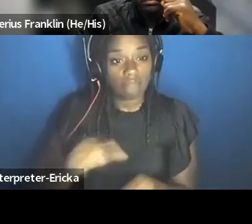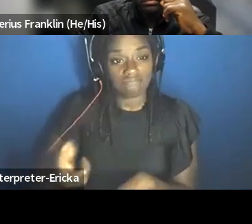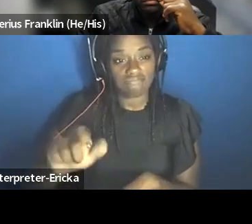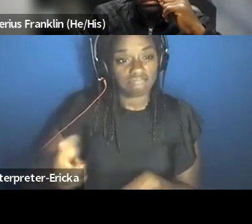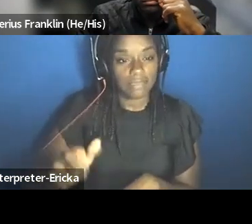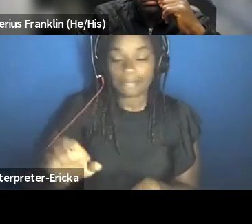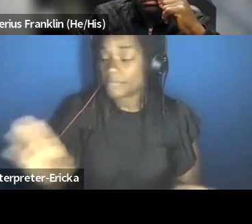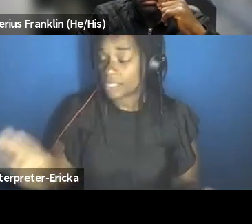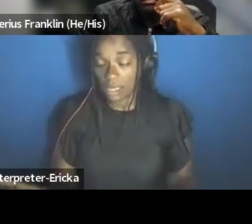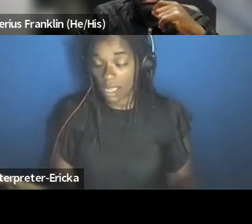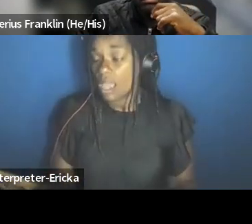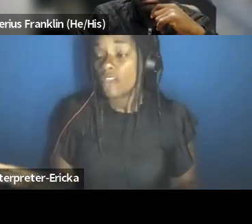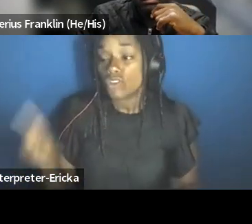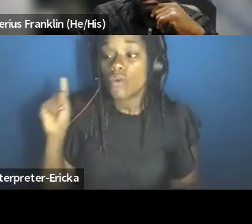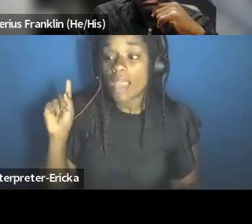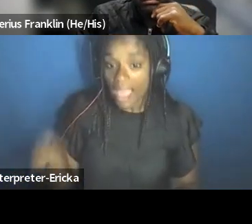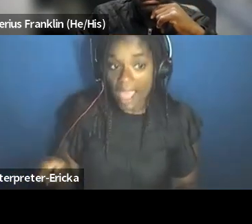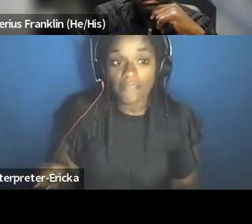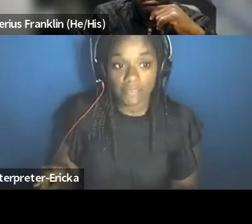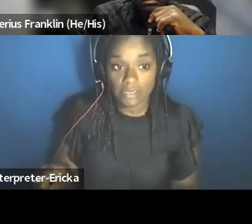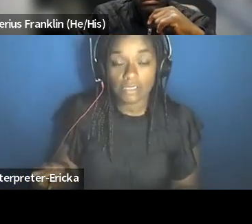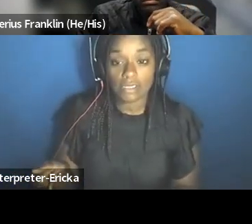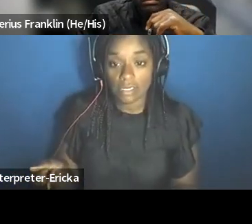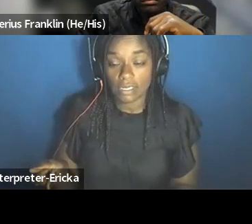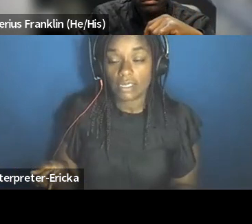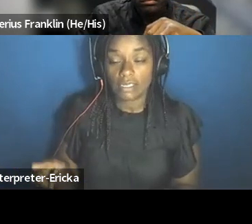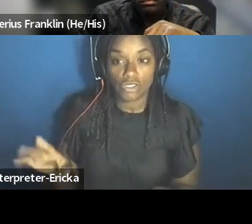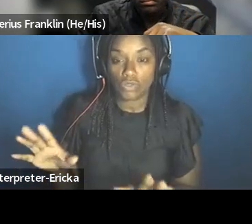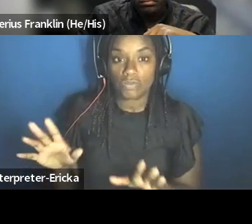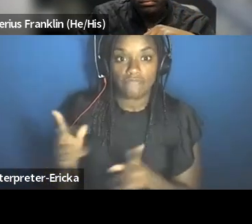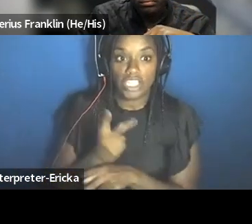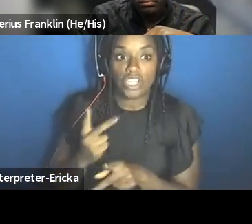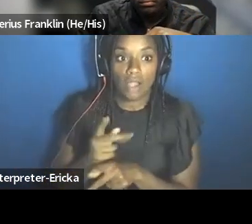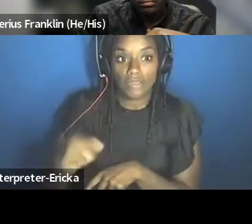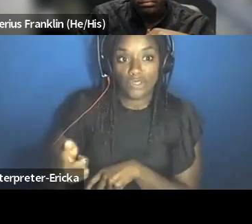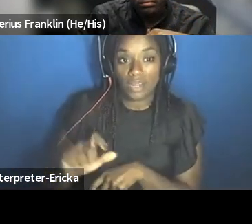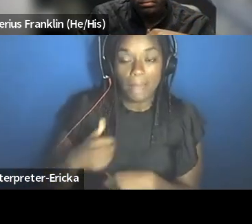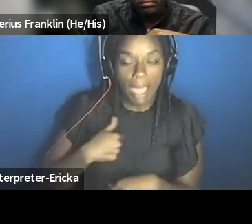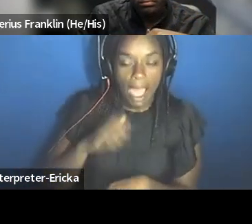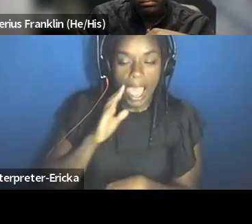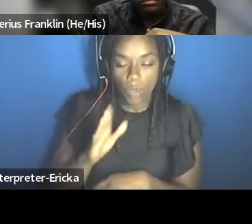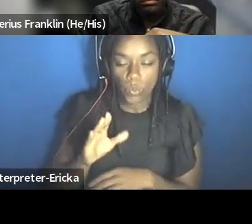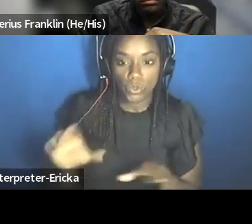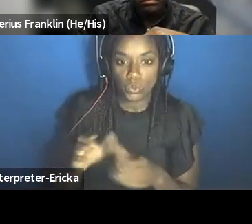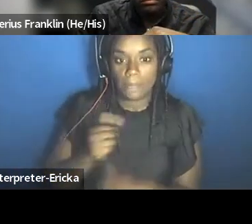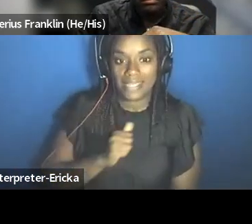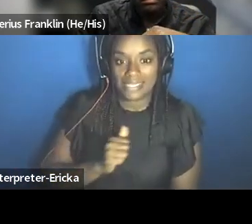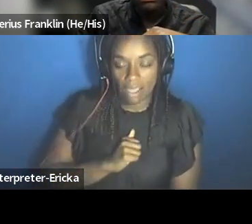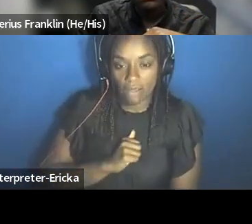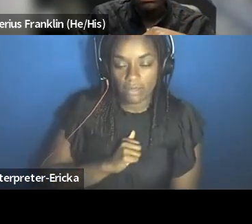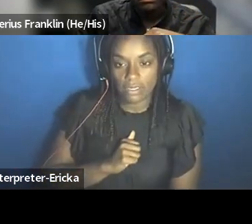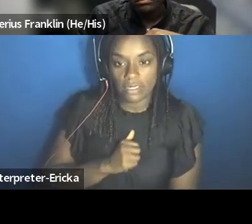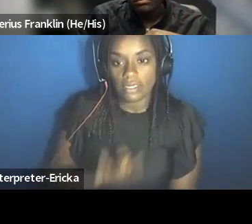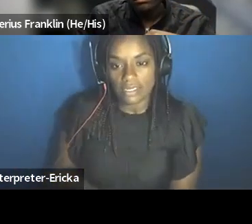opening the store with a doorknob. I will go and I will put it on. I will do this. But, you know, if we're going to walk this walk, we got to do it. Right.